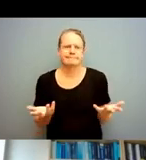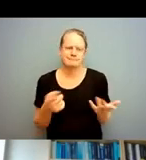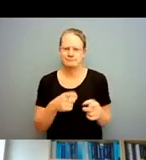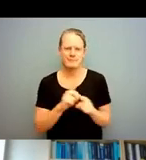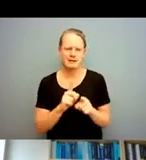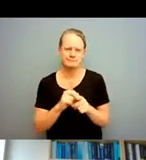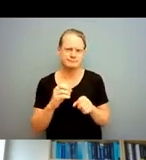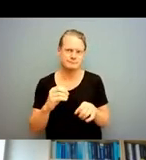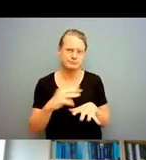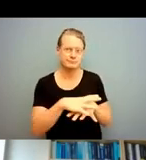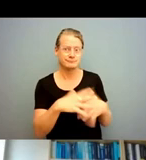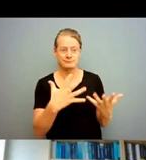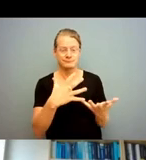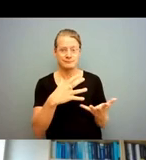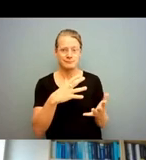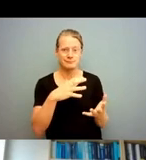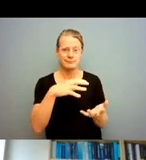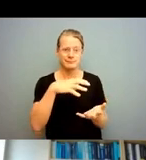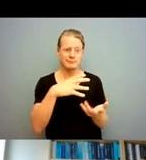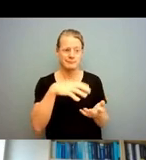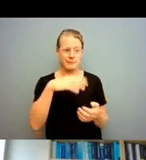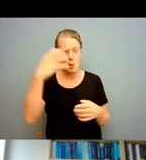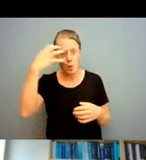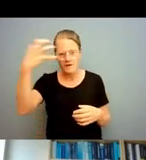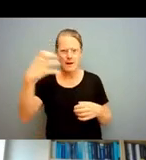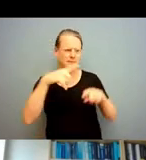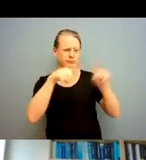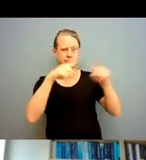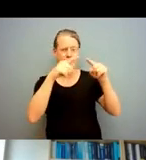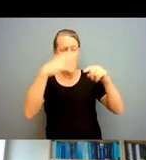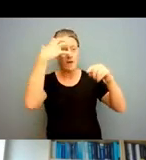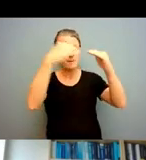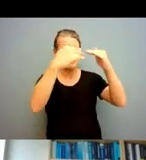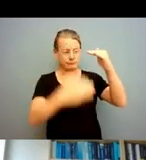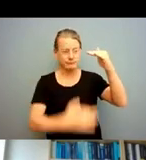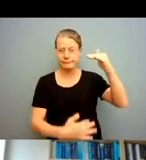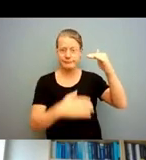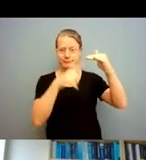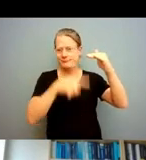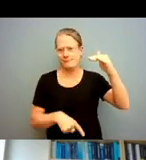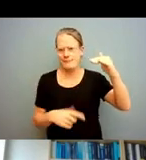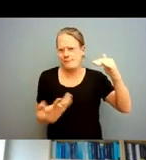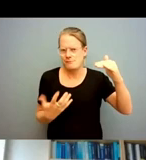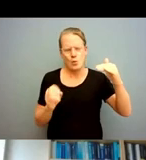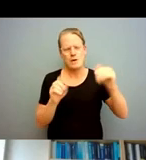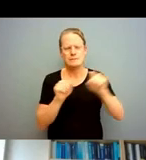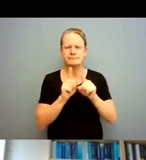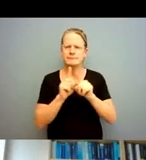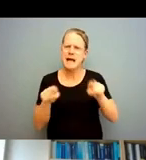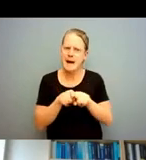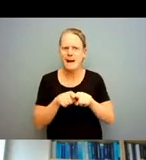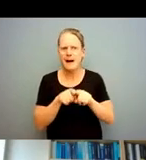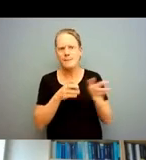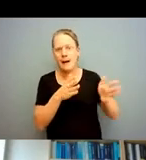society, since you don't have like a common goal and a common plan for different sectors, including health